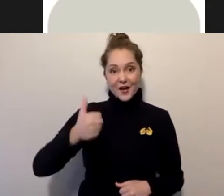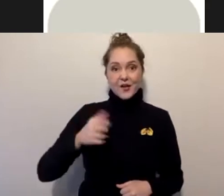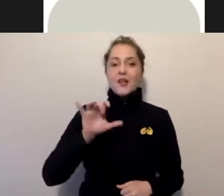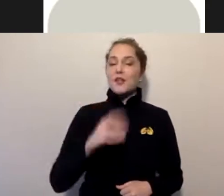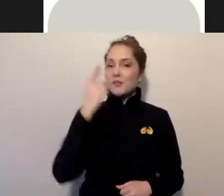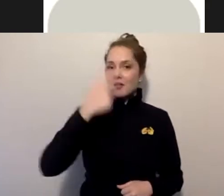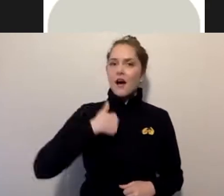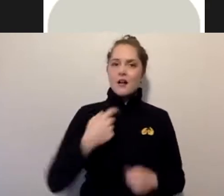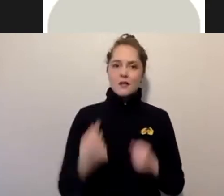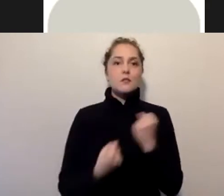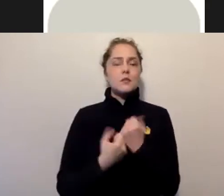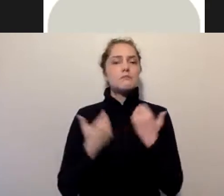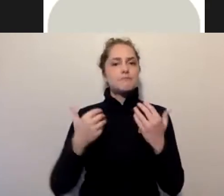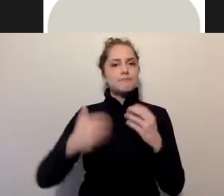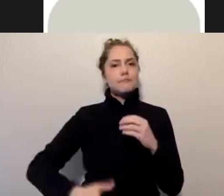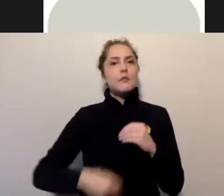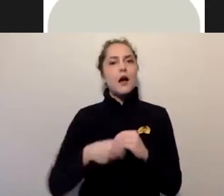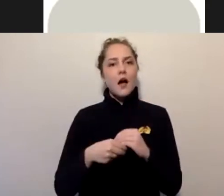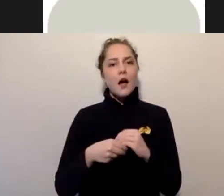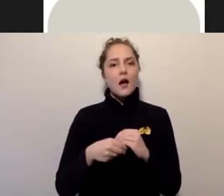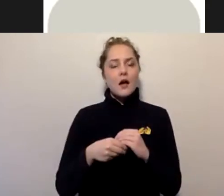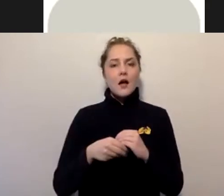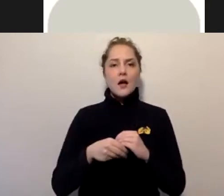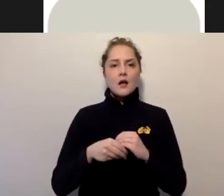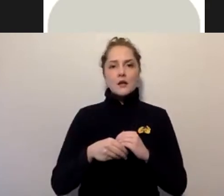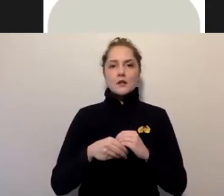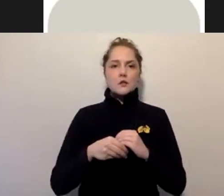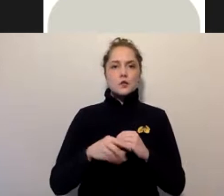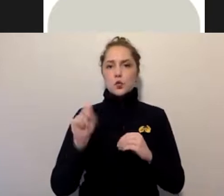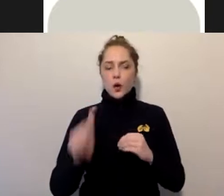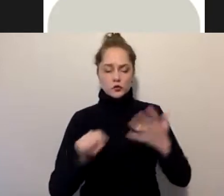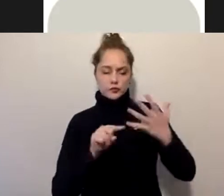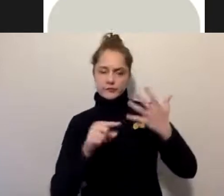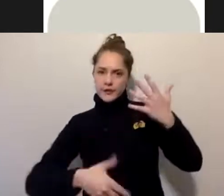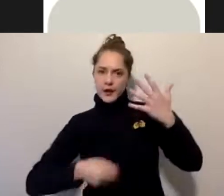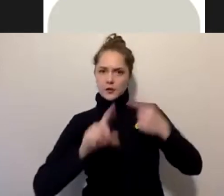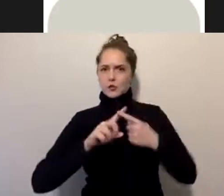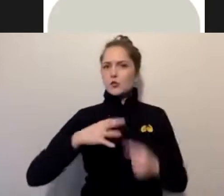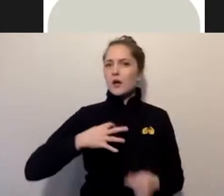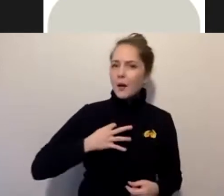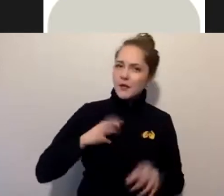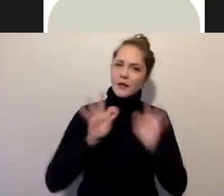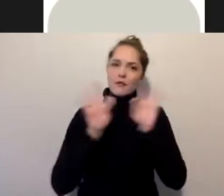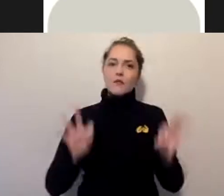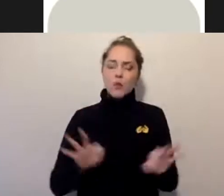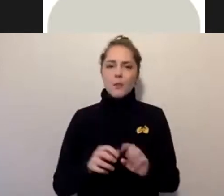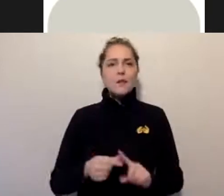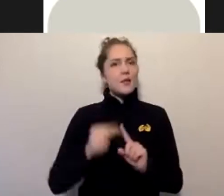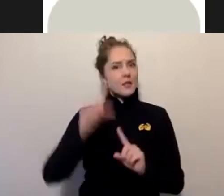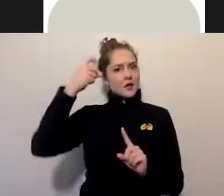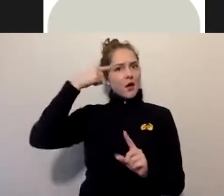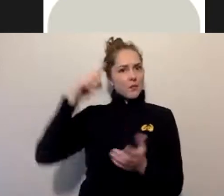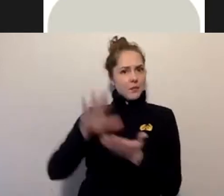support adding the disclaimer or the question to applications and forms, especially government